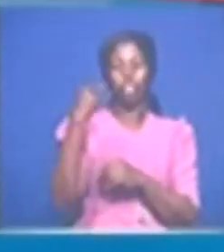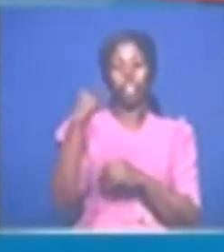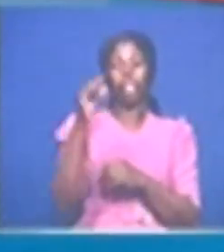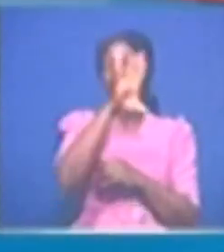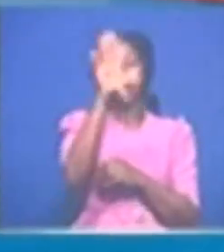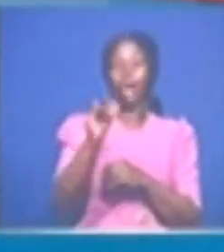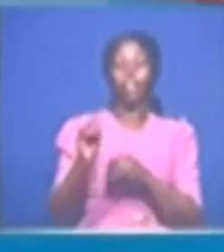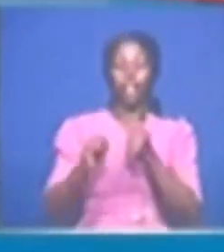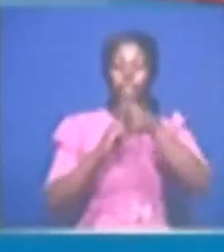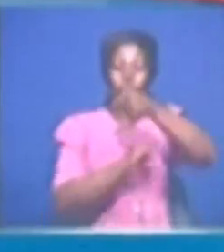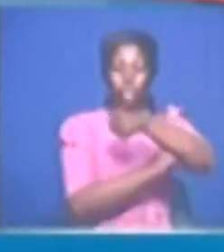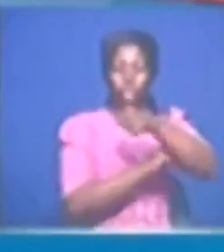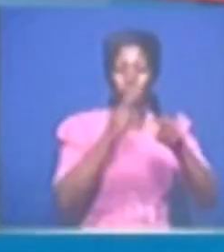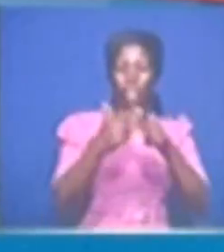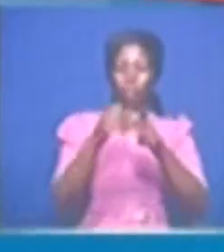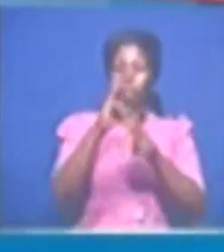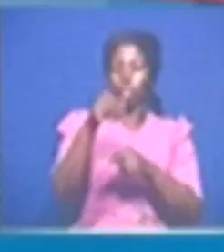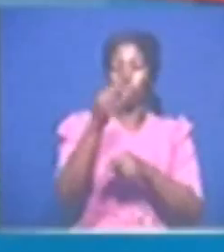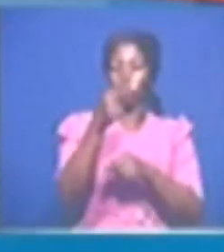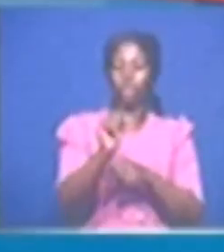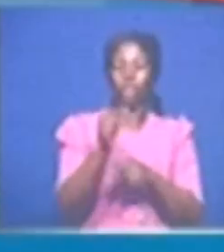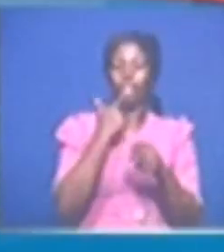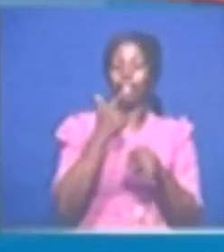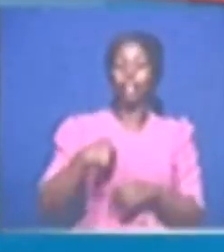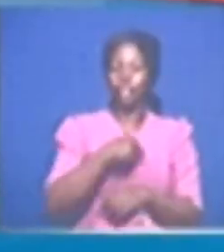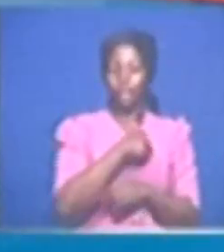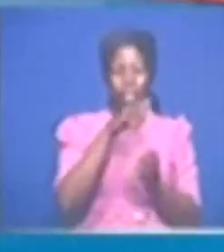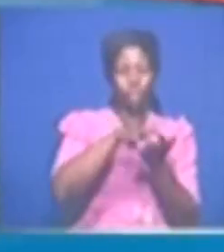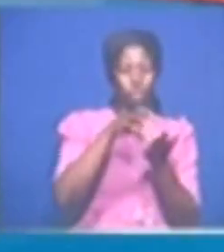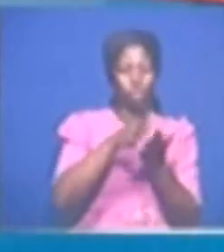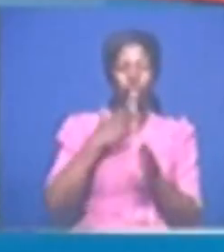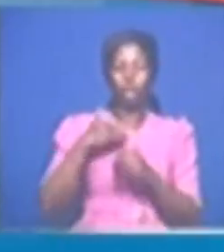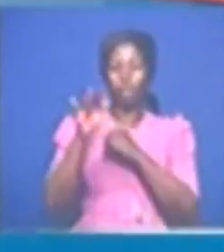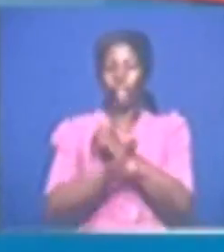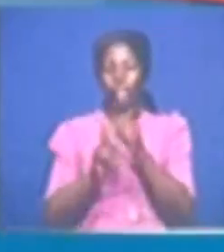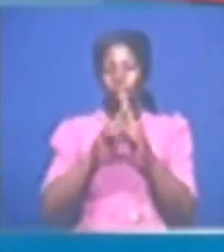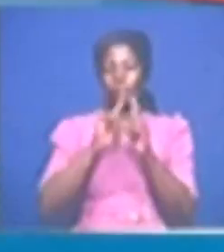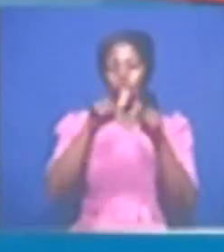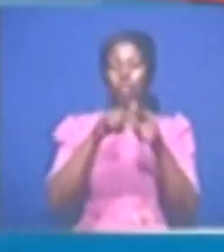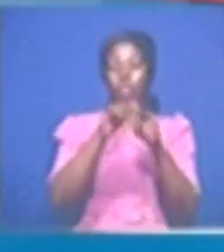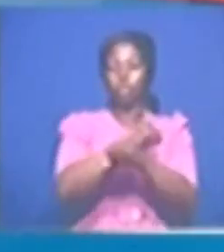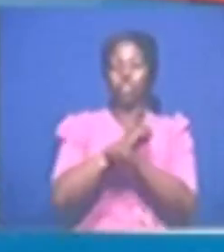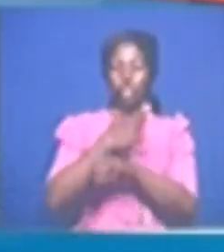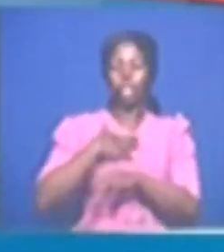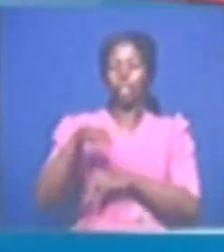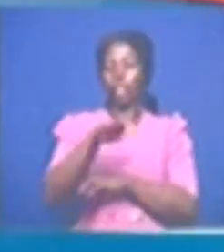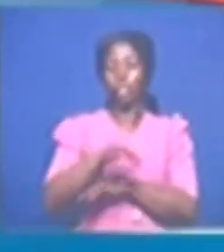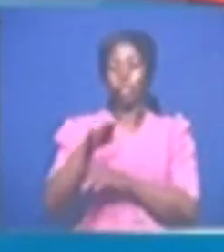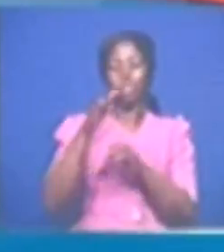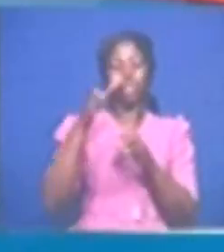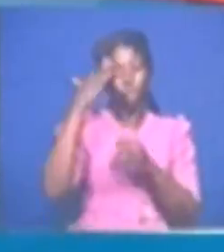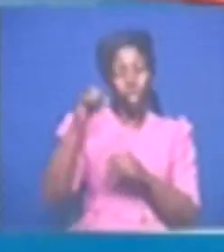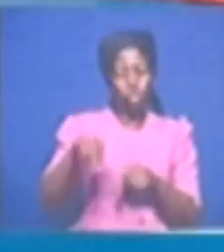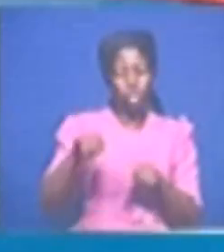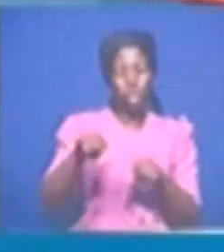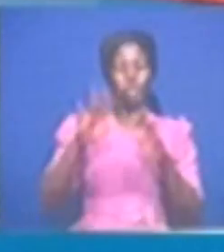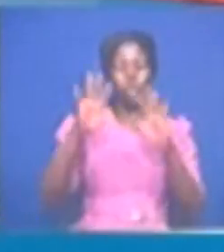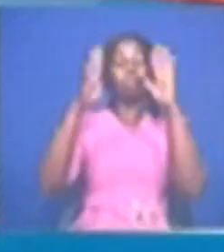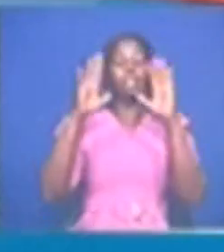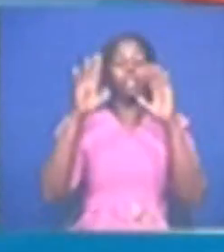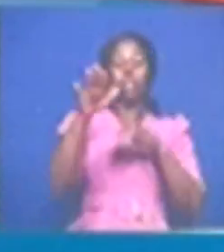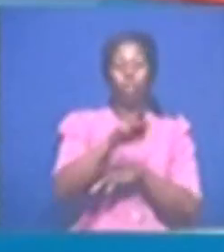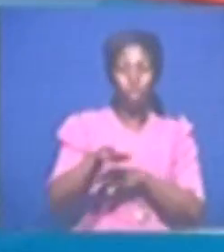just putting into perspective where we are as a country when it comes to protecting our environment, given that today we were marking the World Environment Day. Very soon,